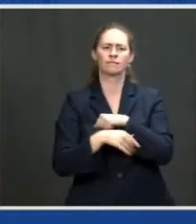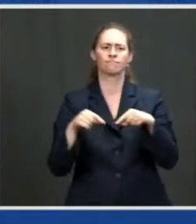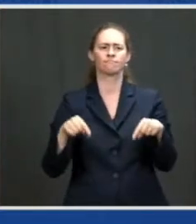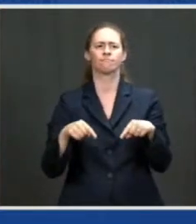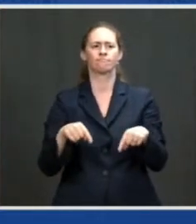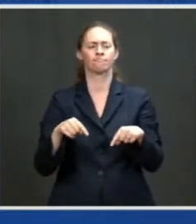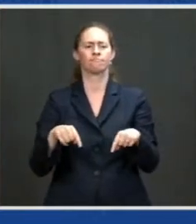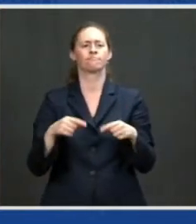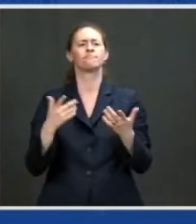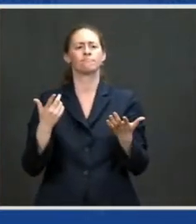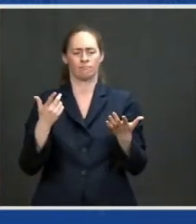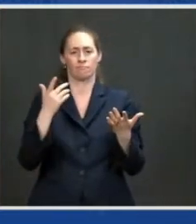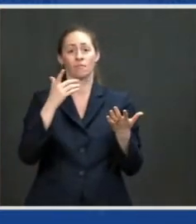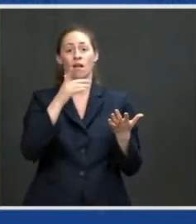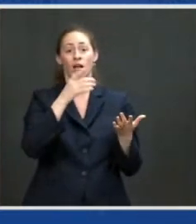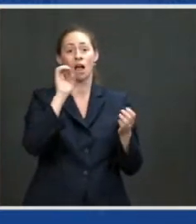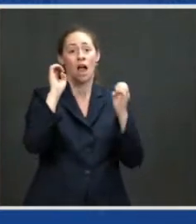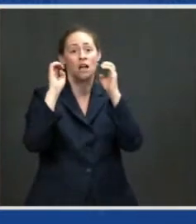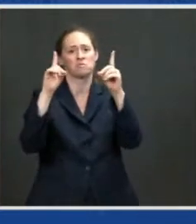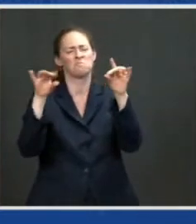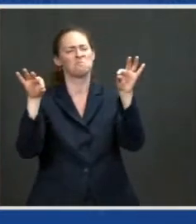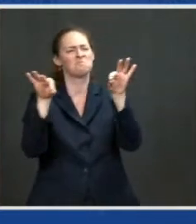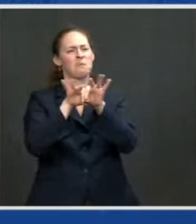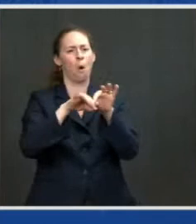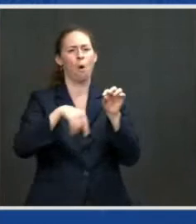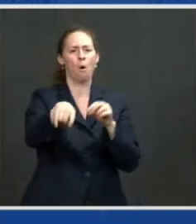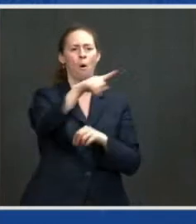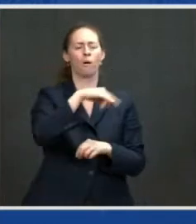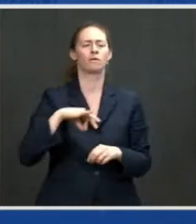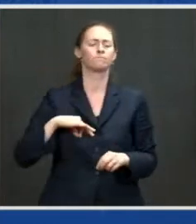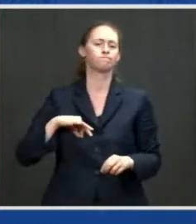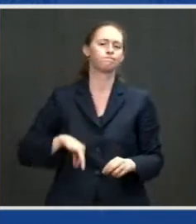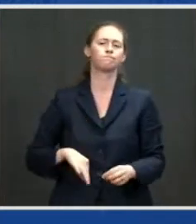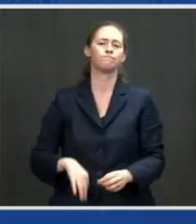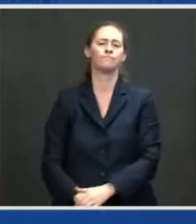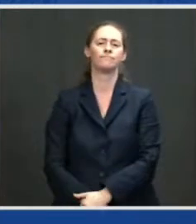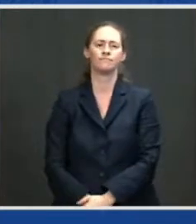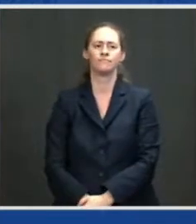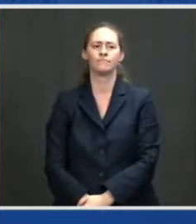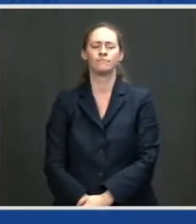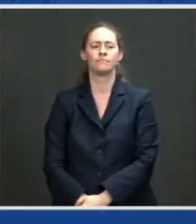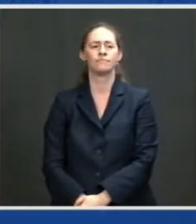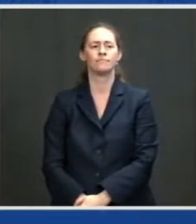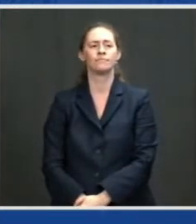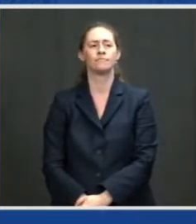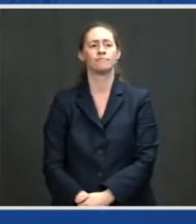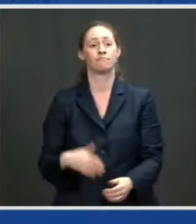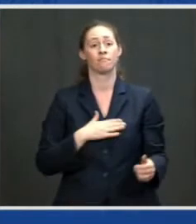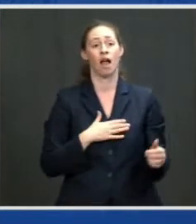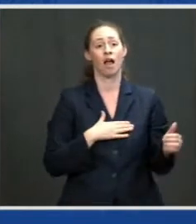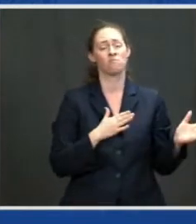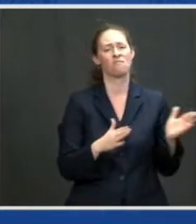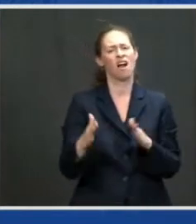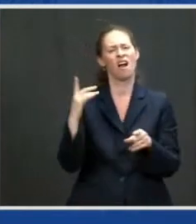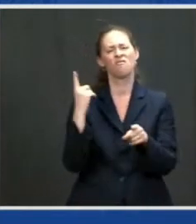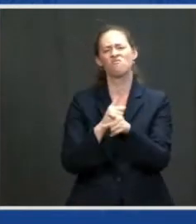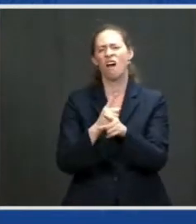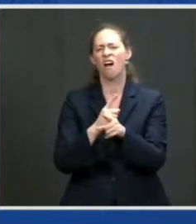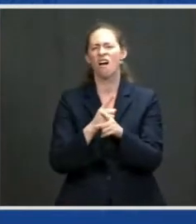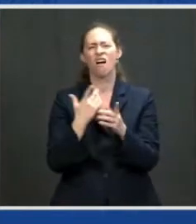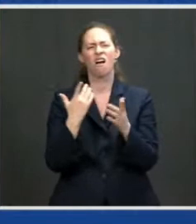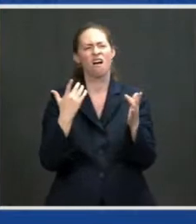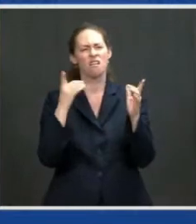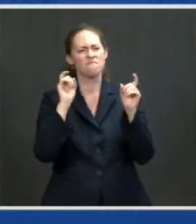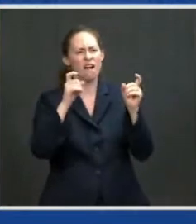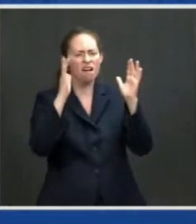Look, my plan is the right way to invest, spreading key investments over time